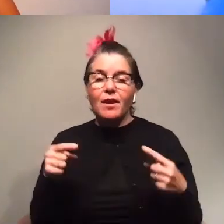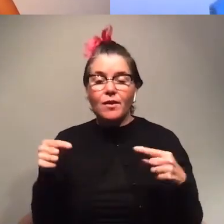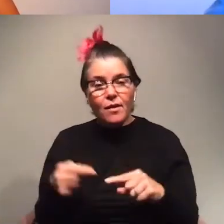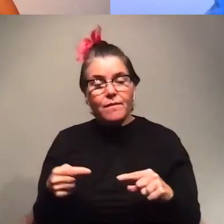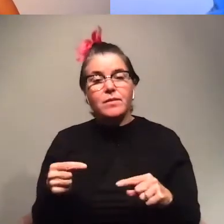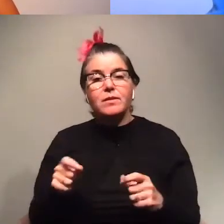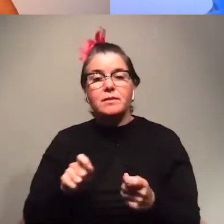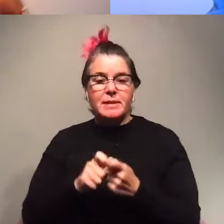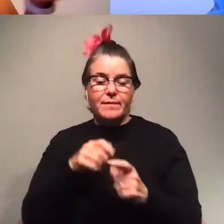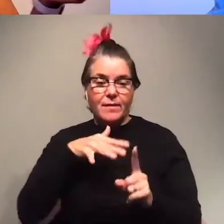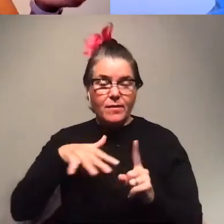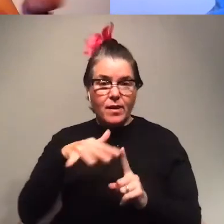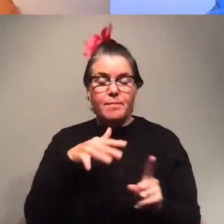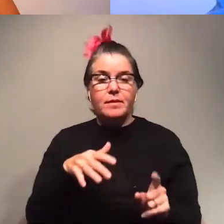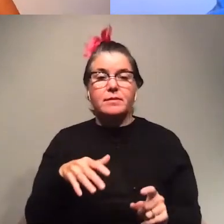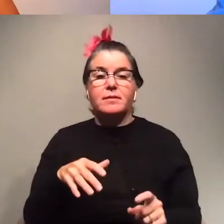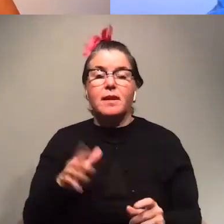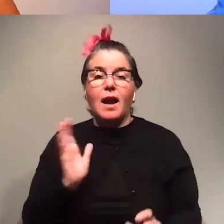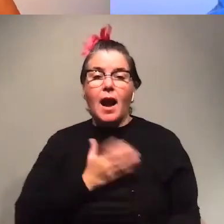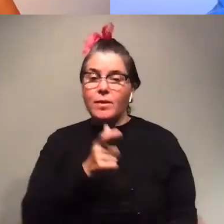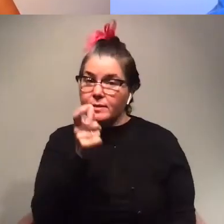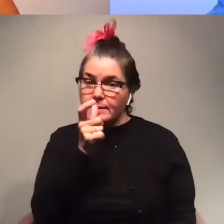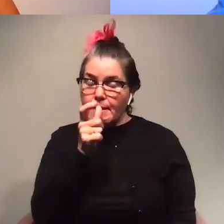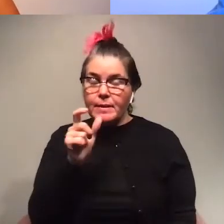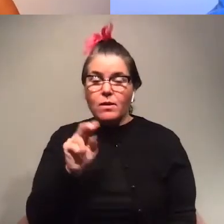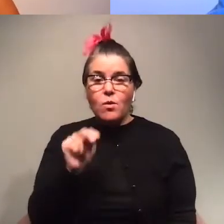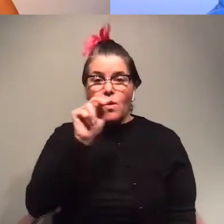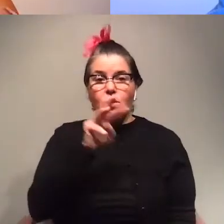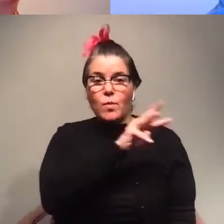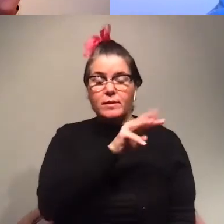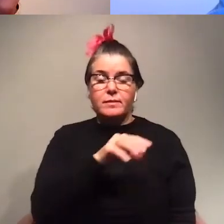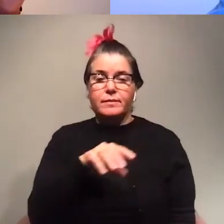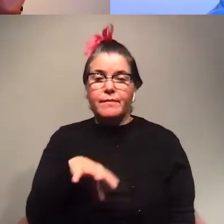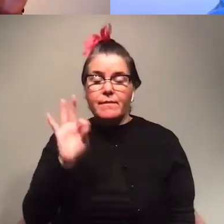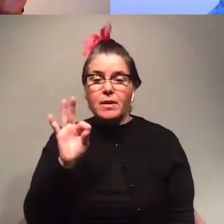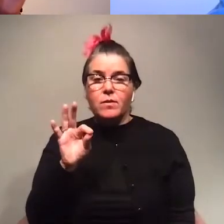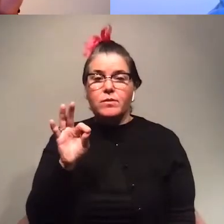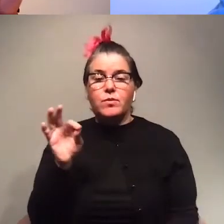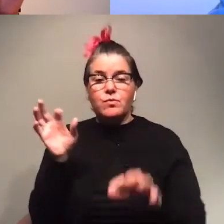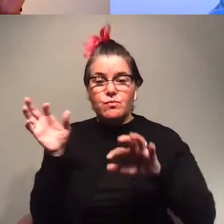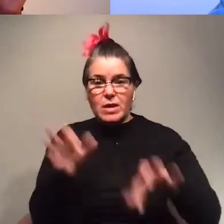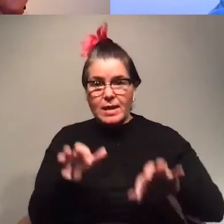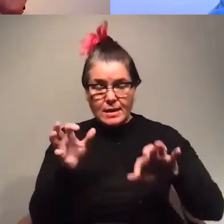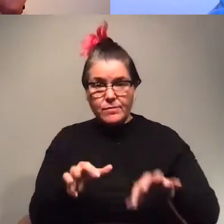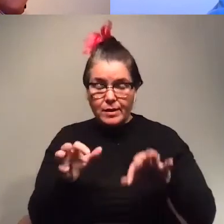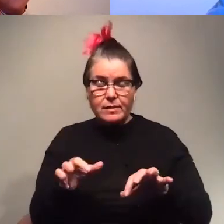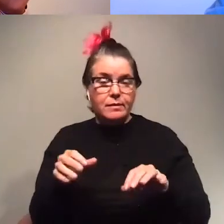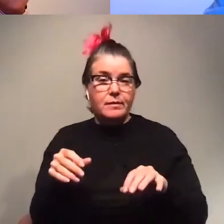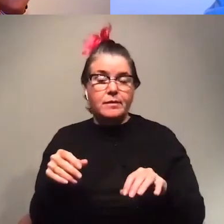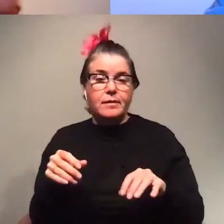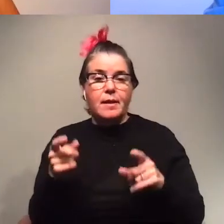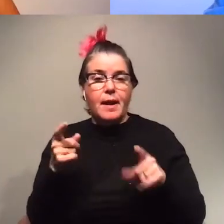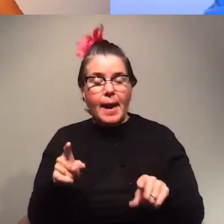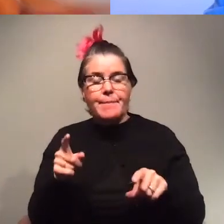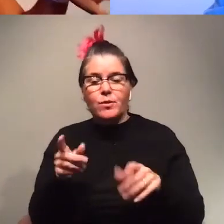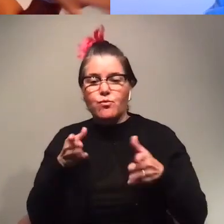certain environments, like our salmon in the Pacific Northwest. They found that after rain events from off the